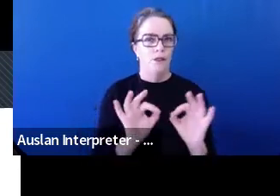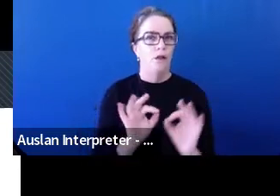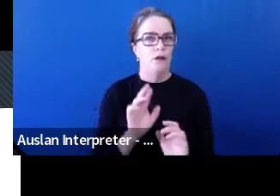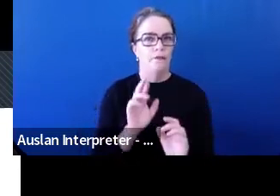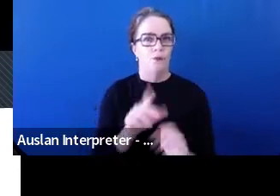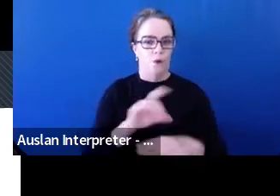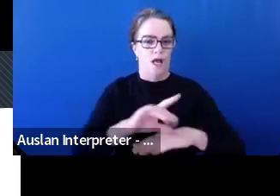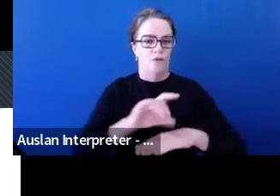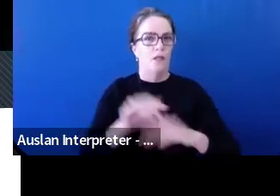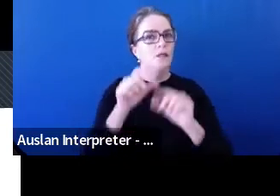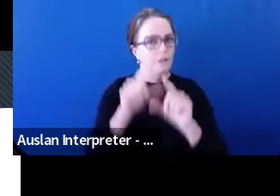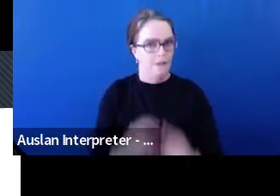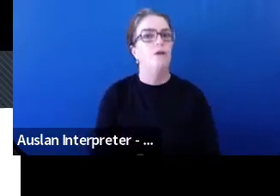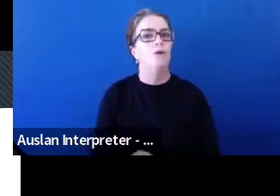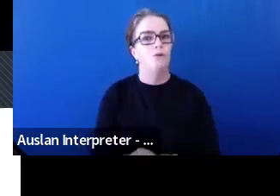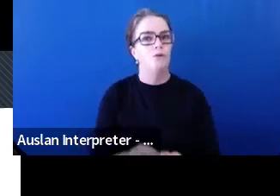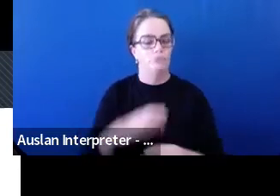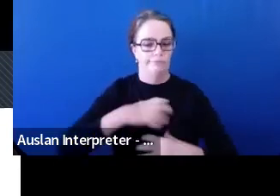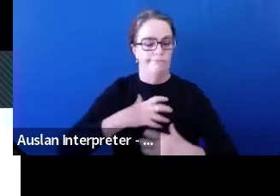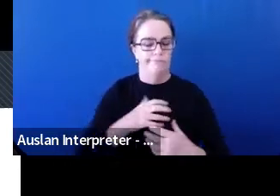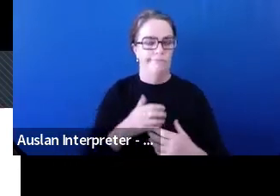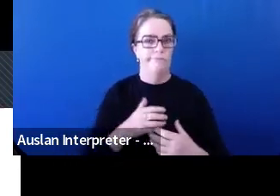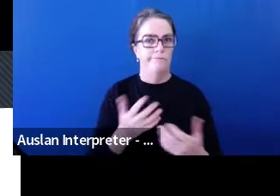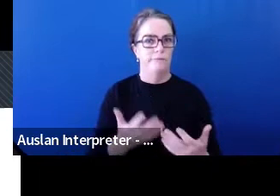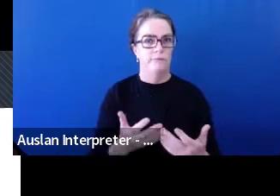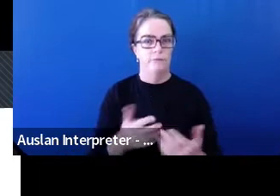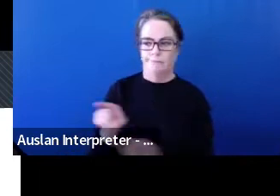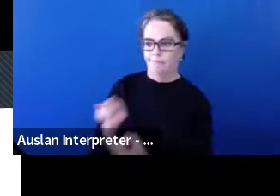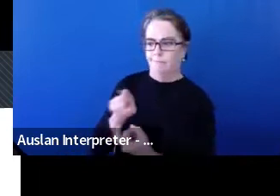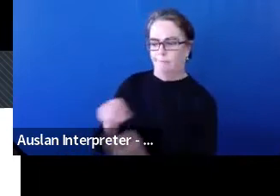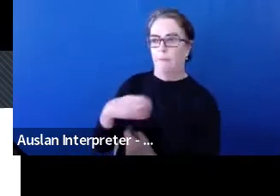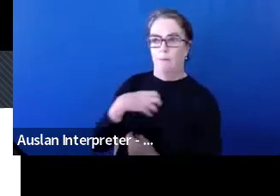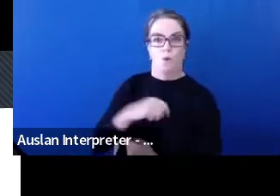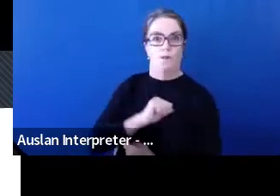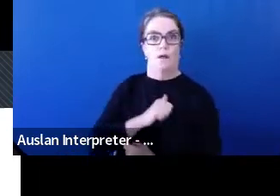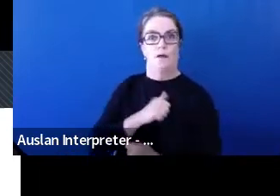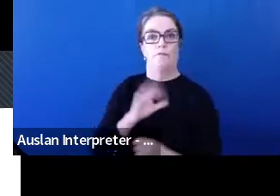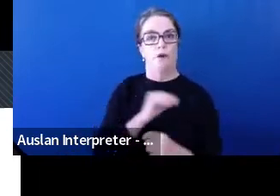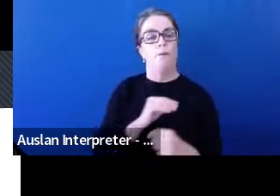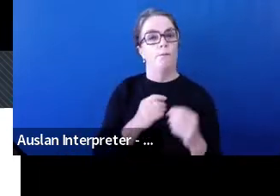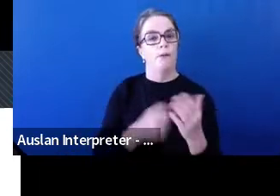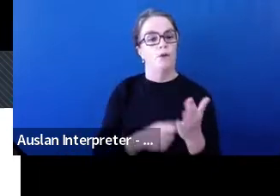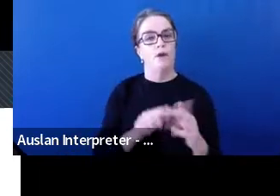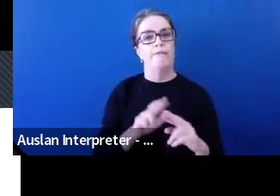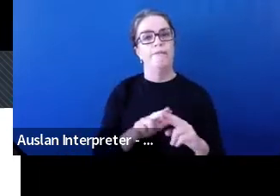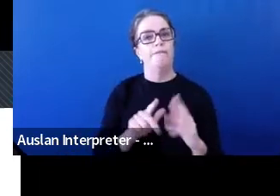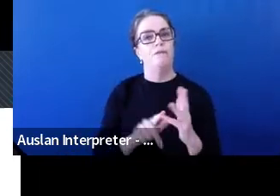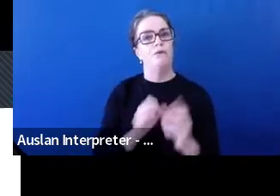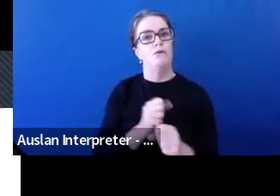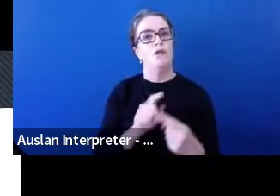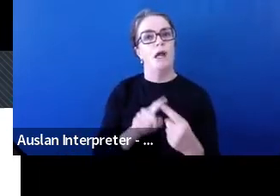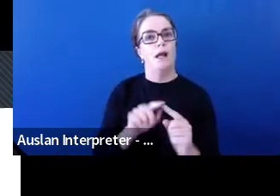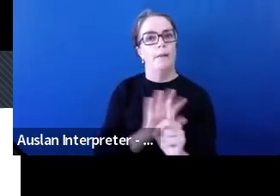Engaging more staff from refugee backgrounds to work with communities. Supporting people